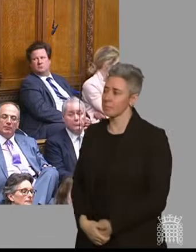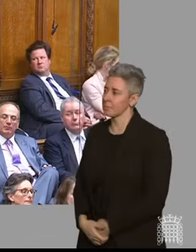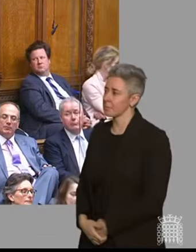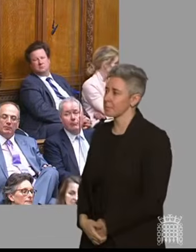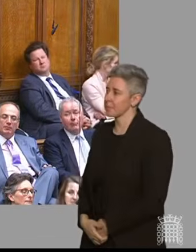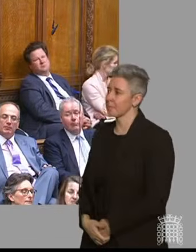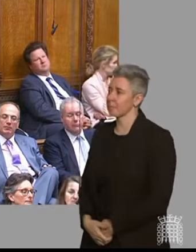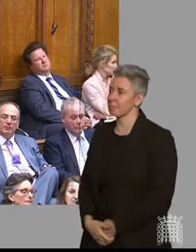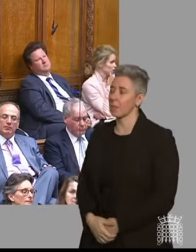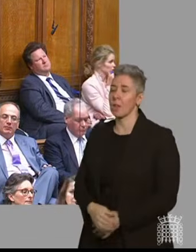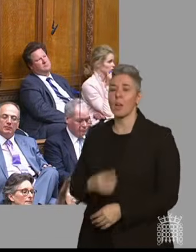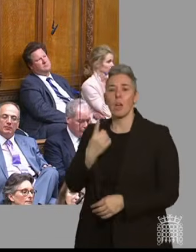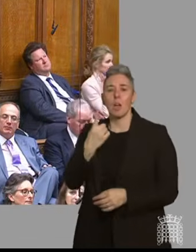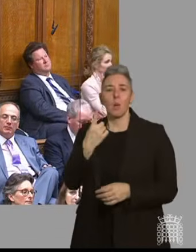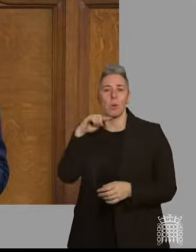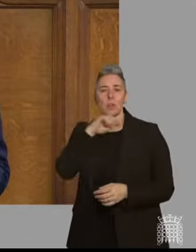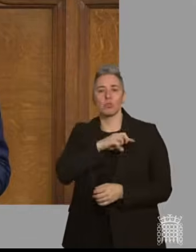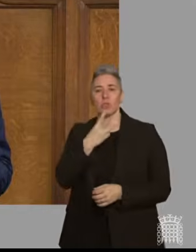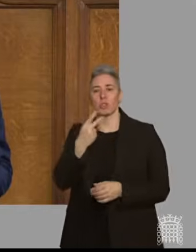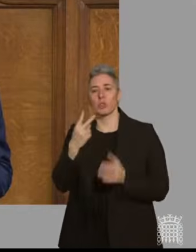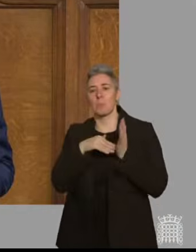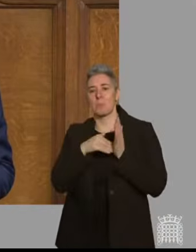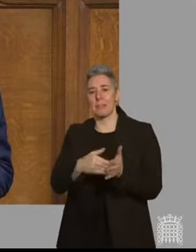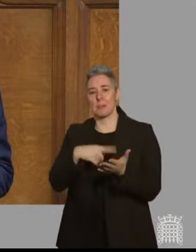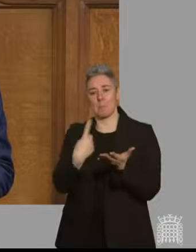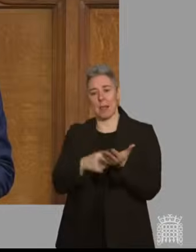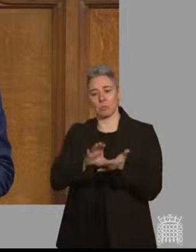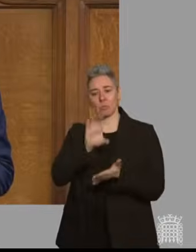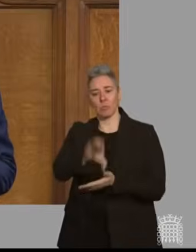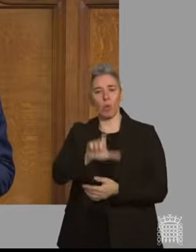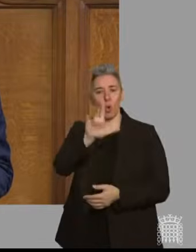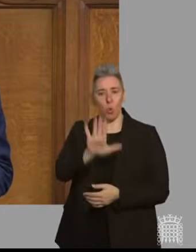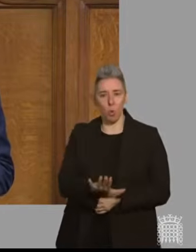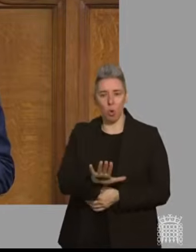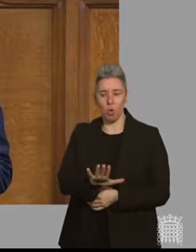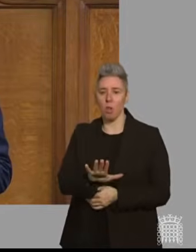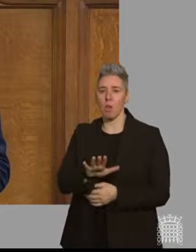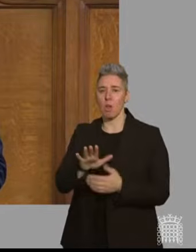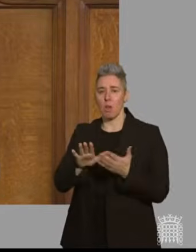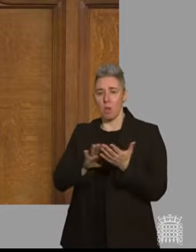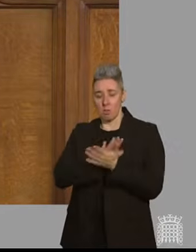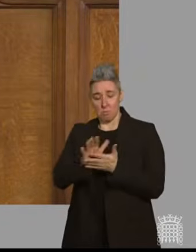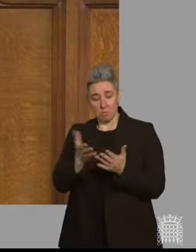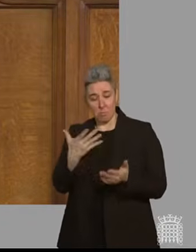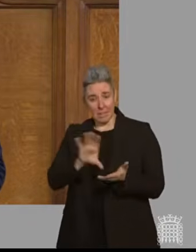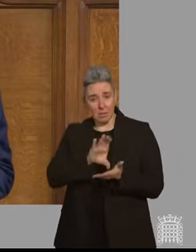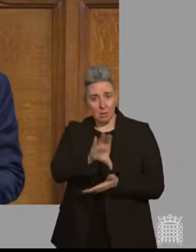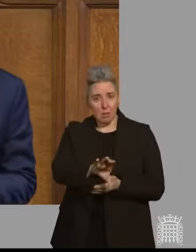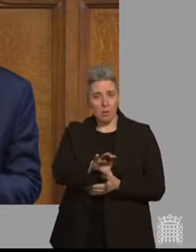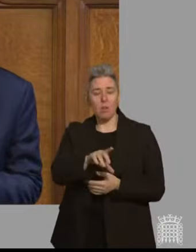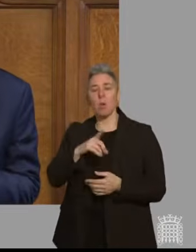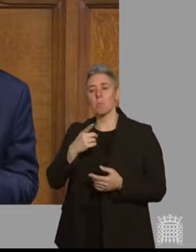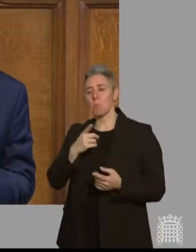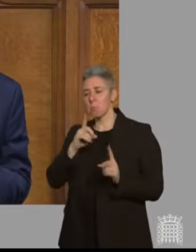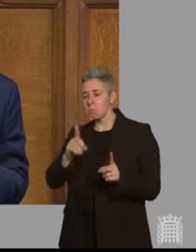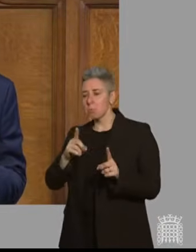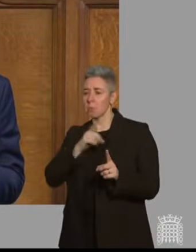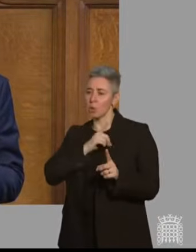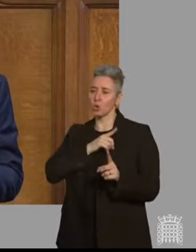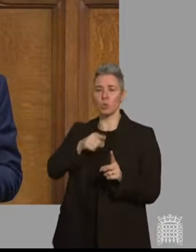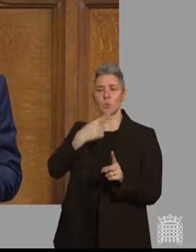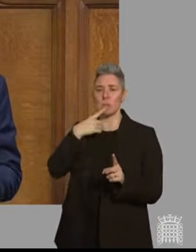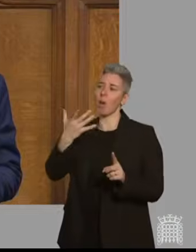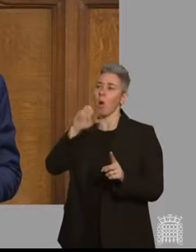Fund not only kept our promise to the Cornish people to replace EU funding, but has supported dozens of businesses and funded projects across the